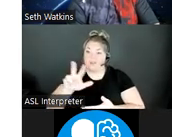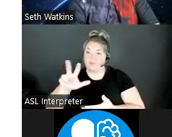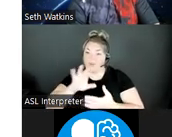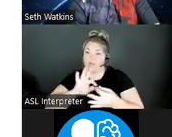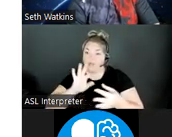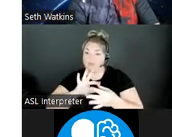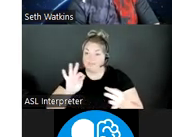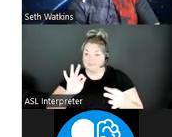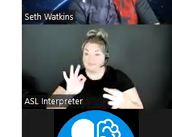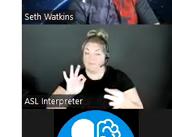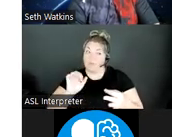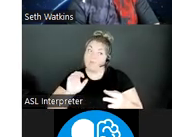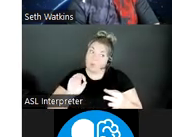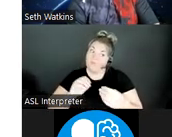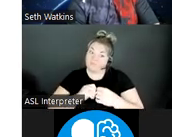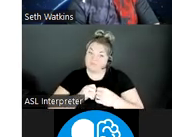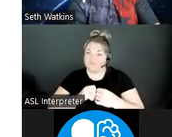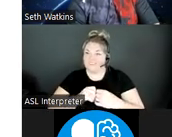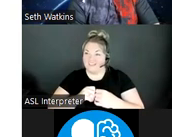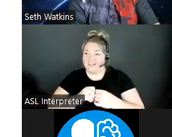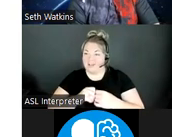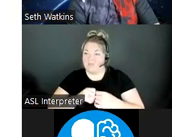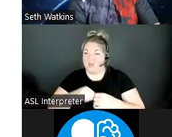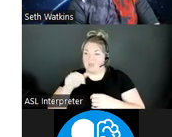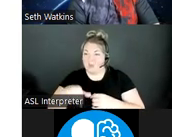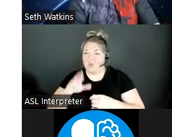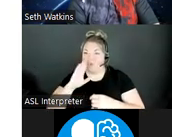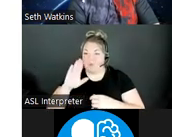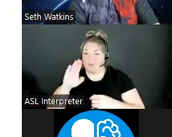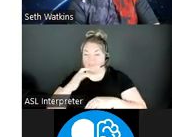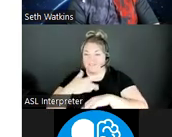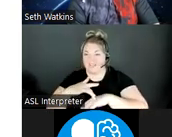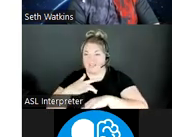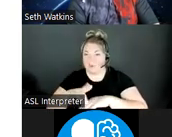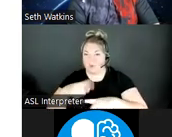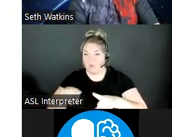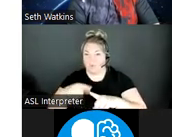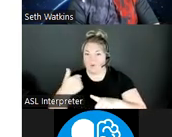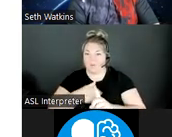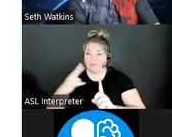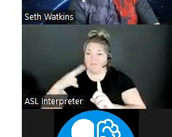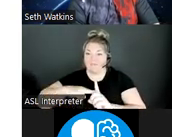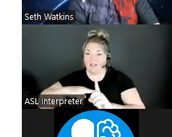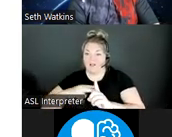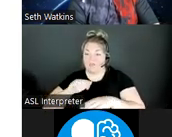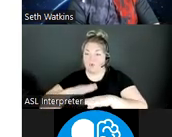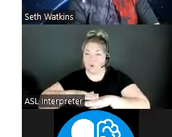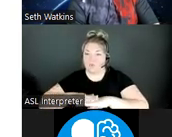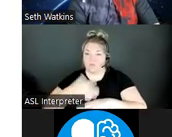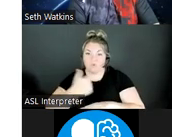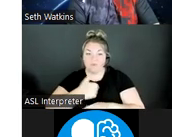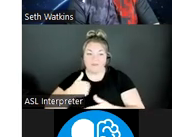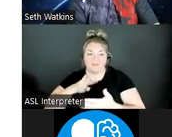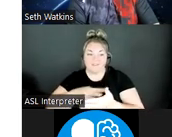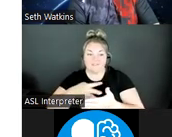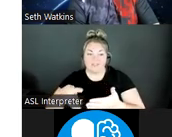1,193 comments. So those will be available once we file that notice. We have those in a table